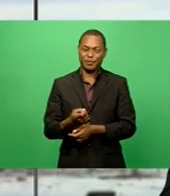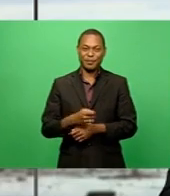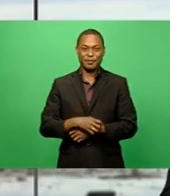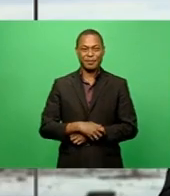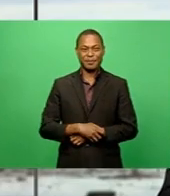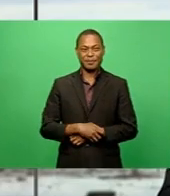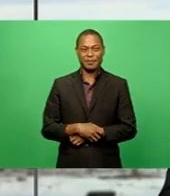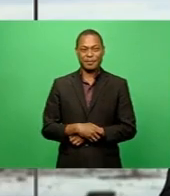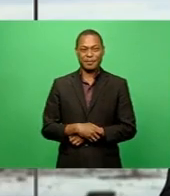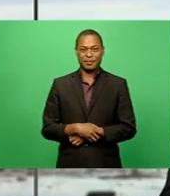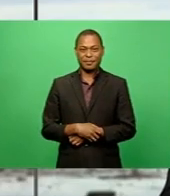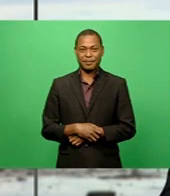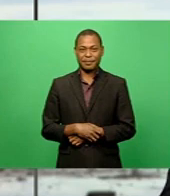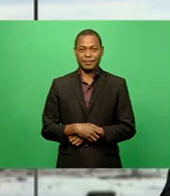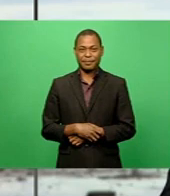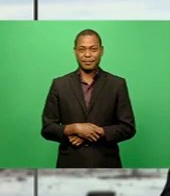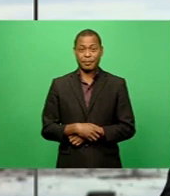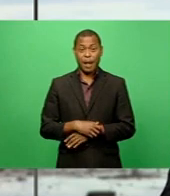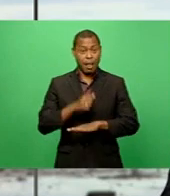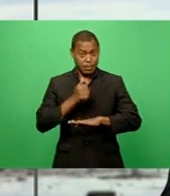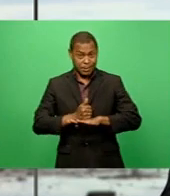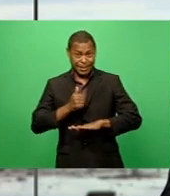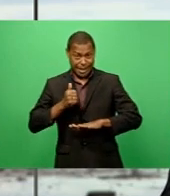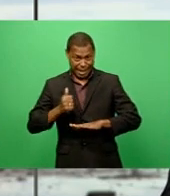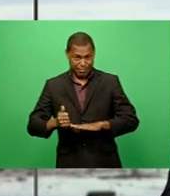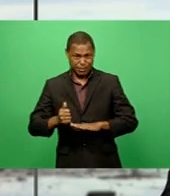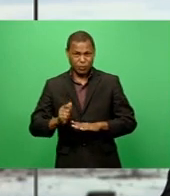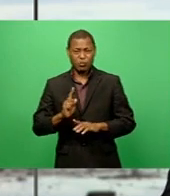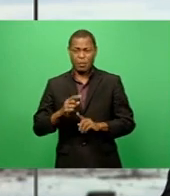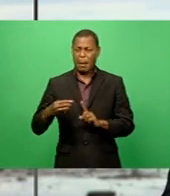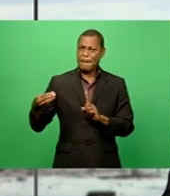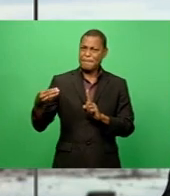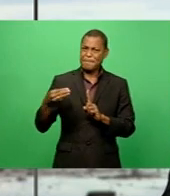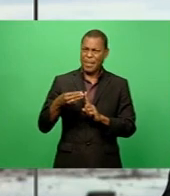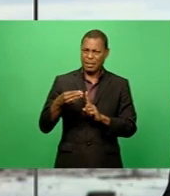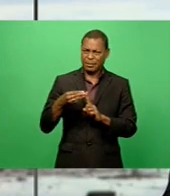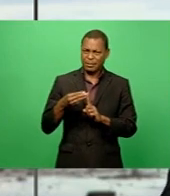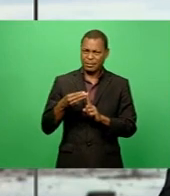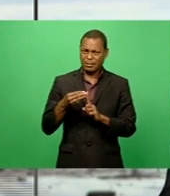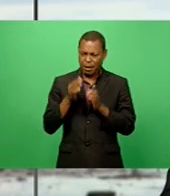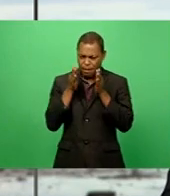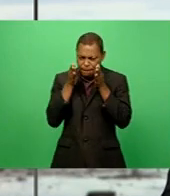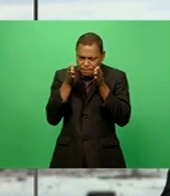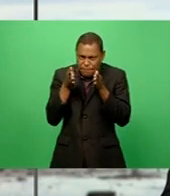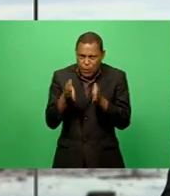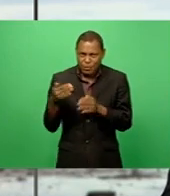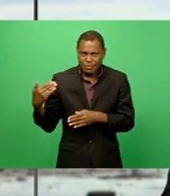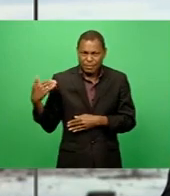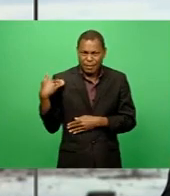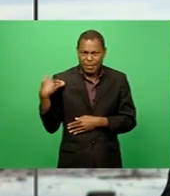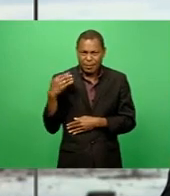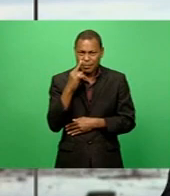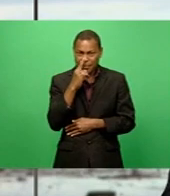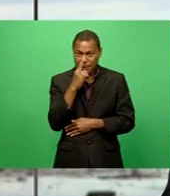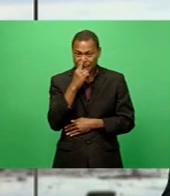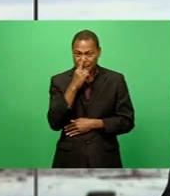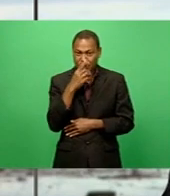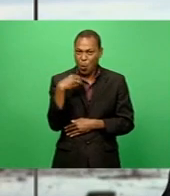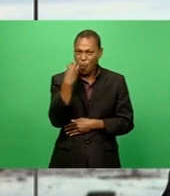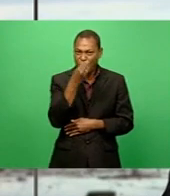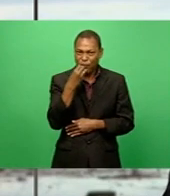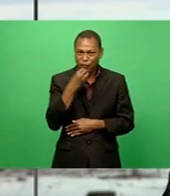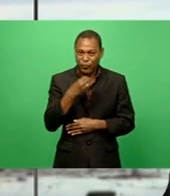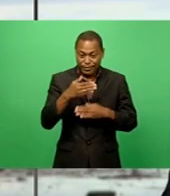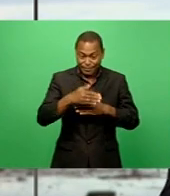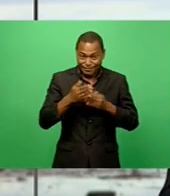News. The Fijian government is prioritizing people affected by tropical cyclone Yasa by distributing food packs and ration to those